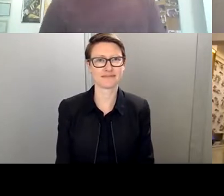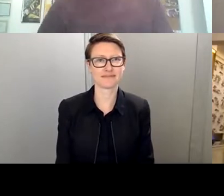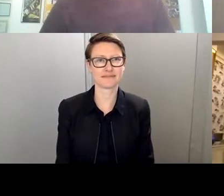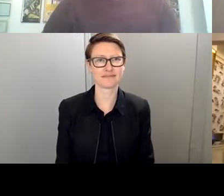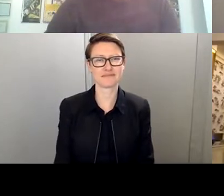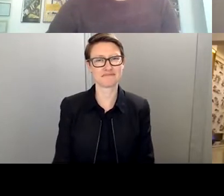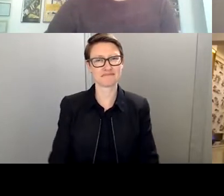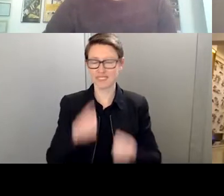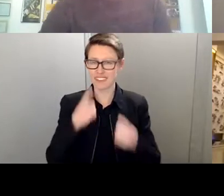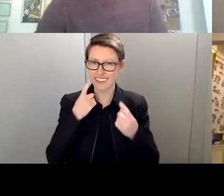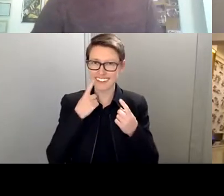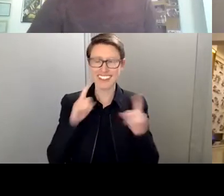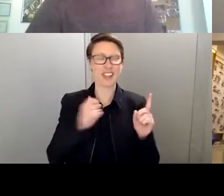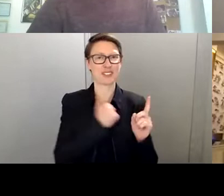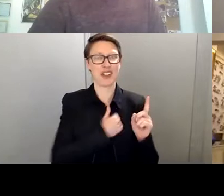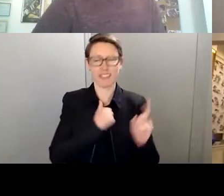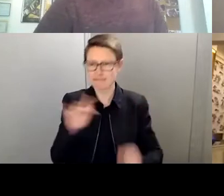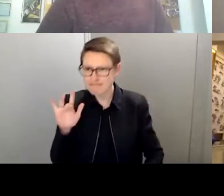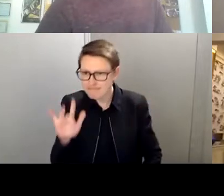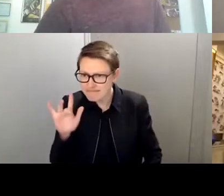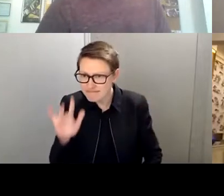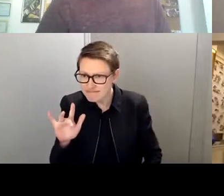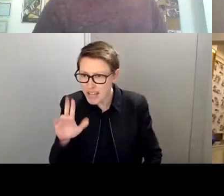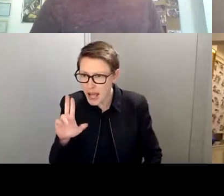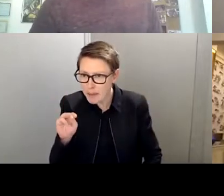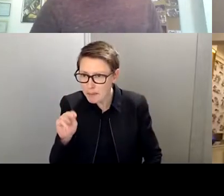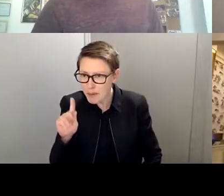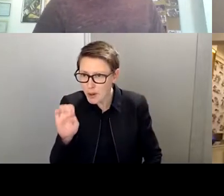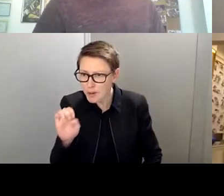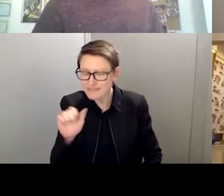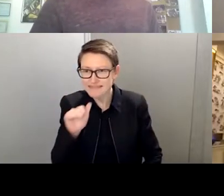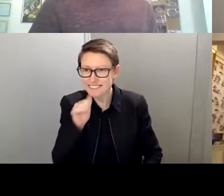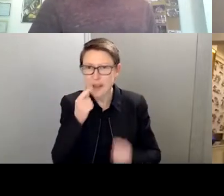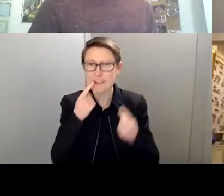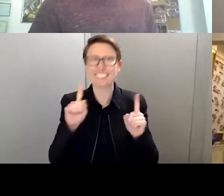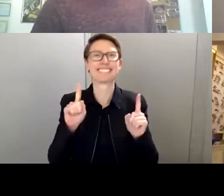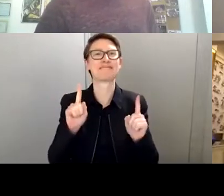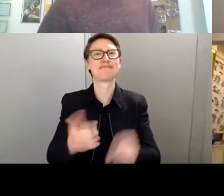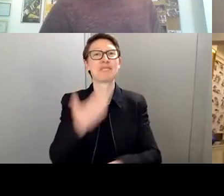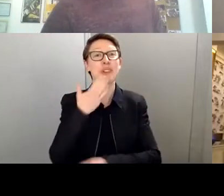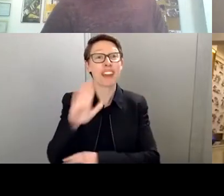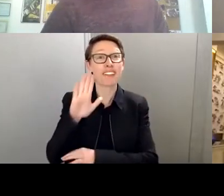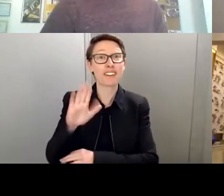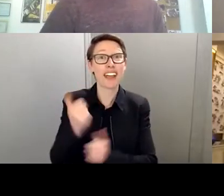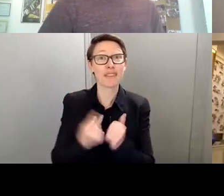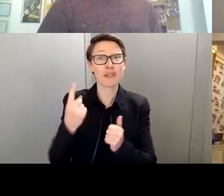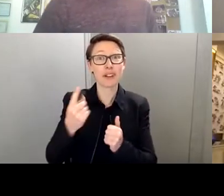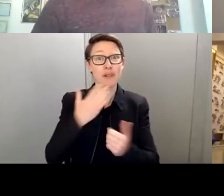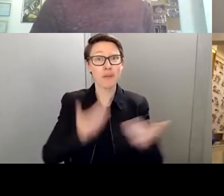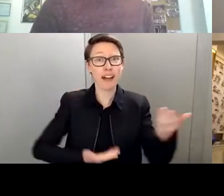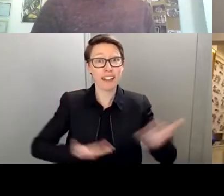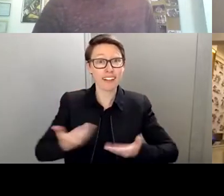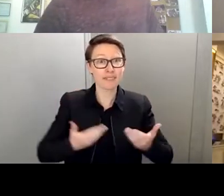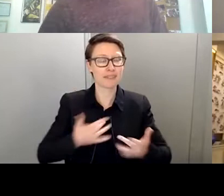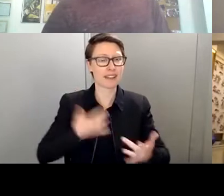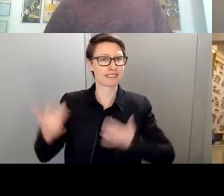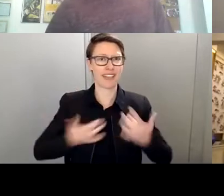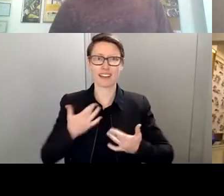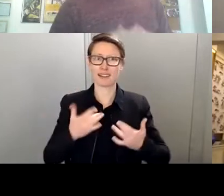There we go. Sorry, I could not unmute myself. Good afternoon, everybody. Welcome. So excited to be here with all of you